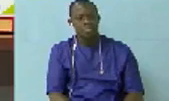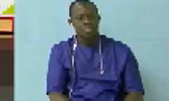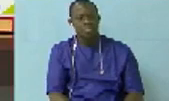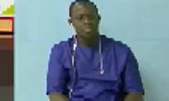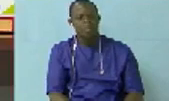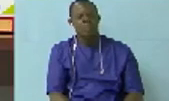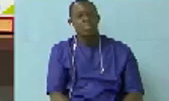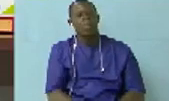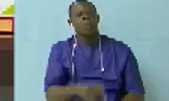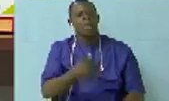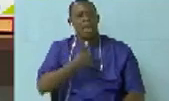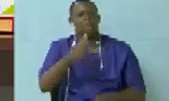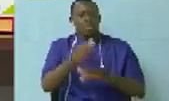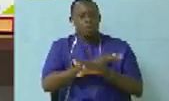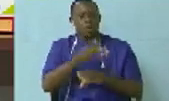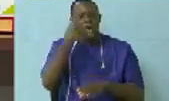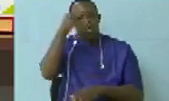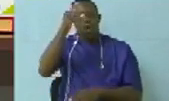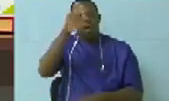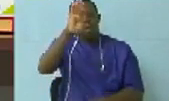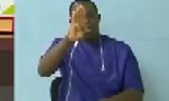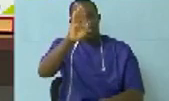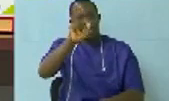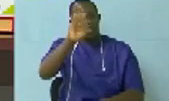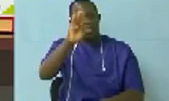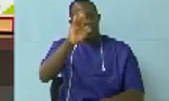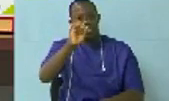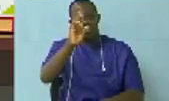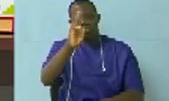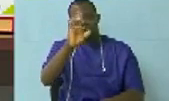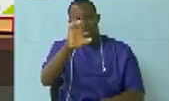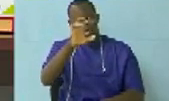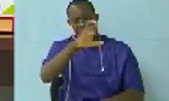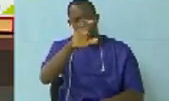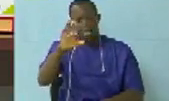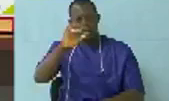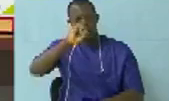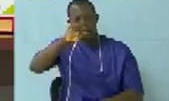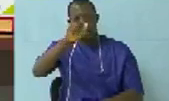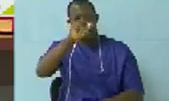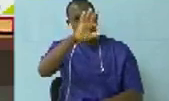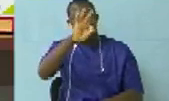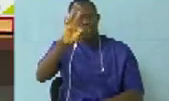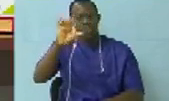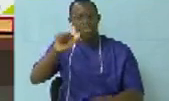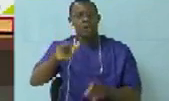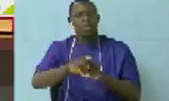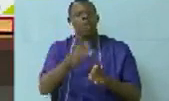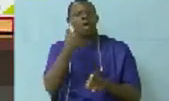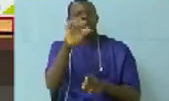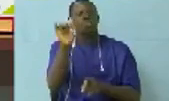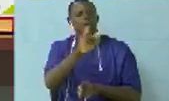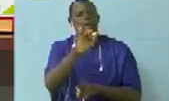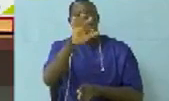Colonel Babukar Jata. Colonel Babukar Jata le kumandi. Which terminal did you use to call